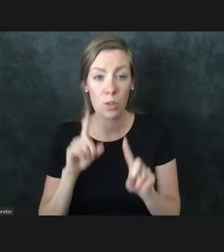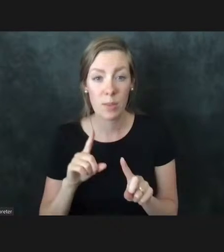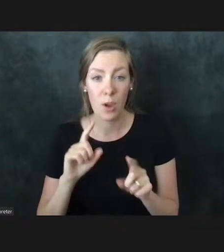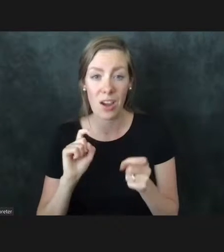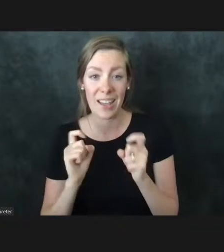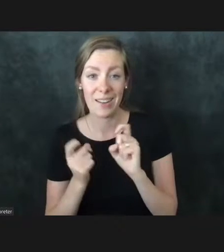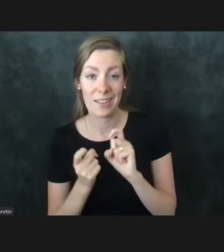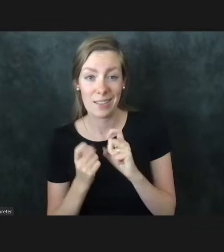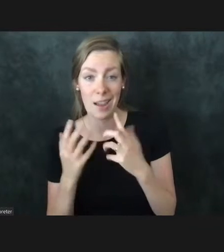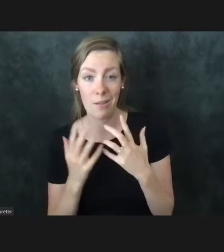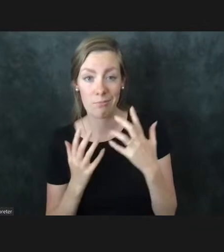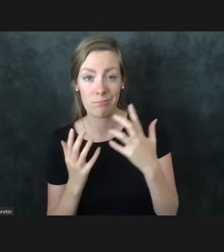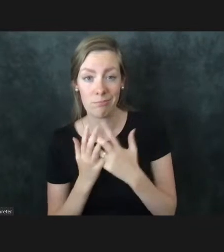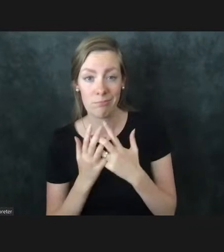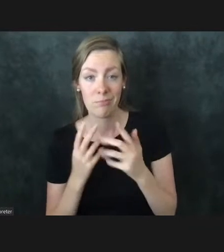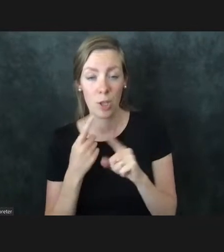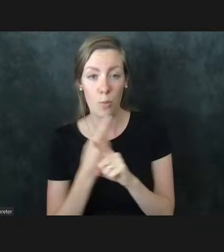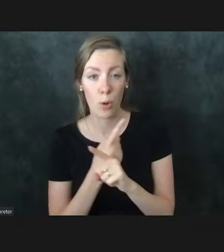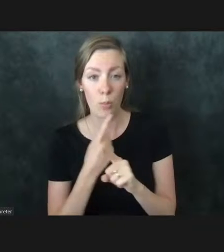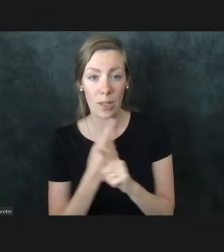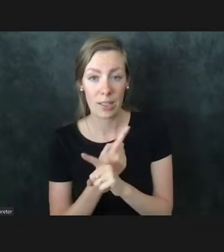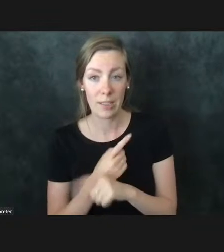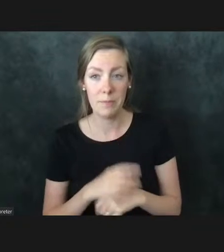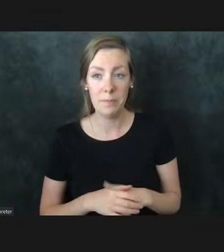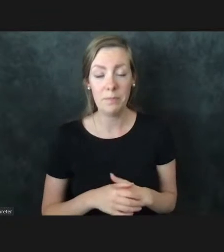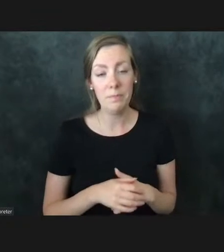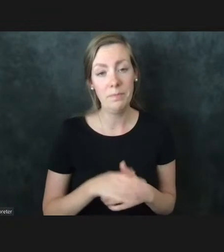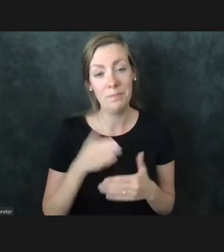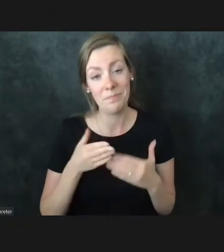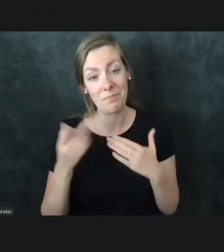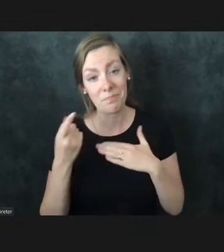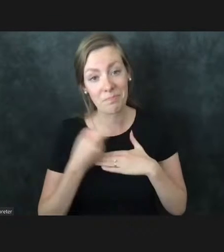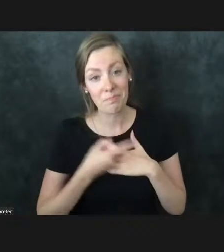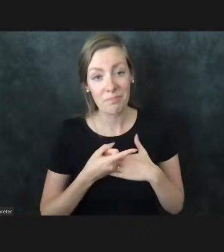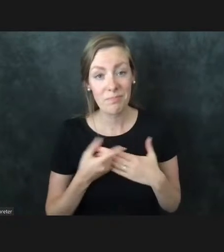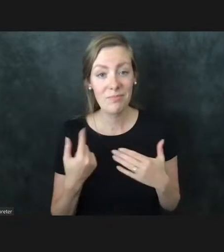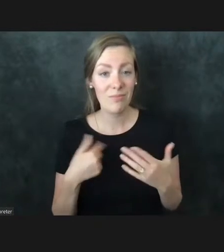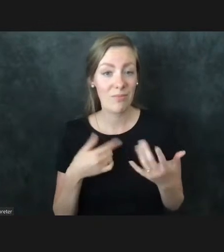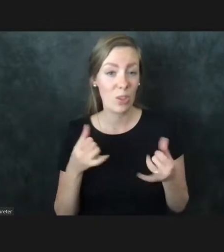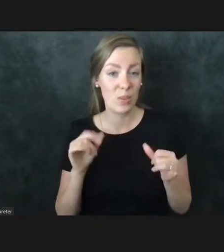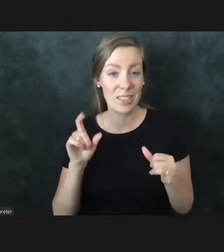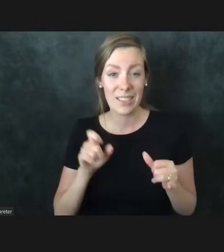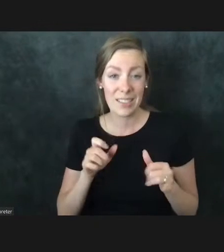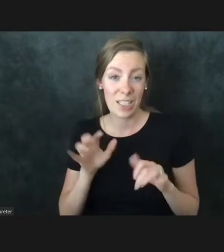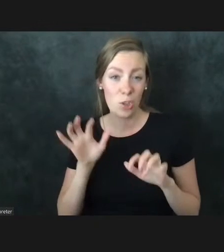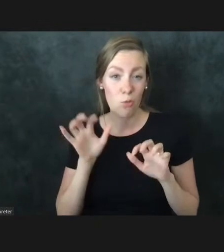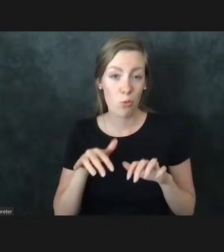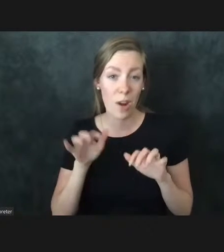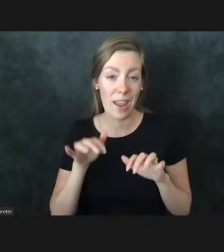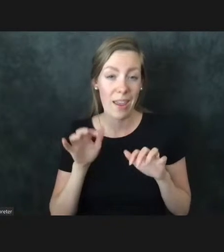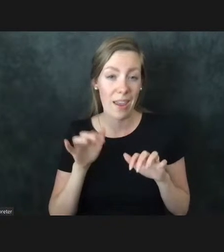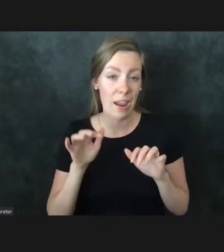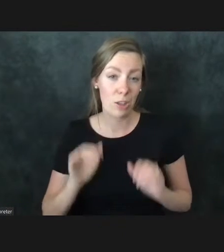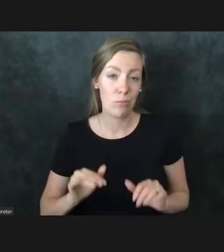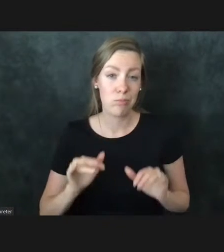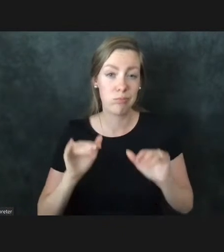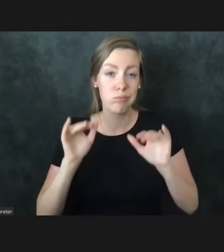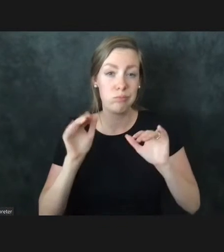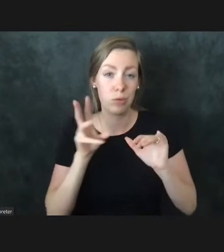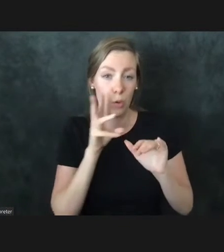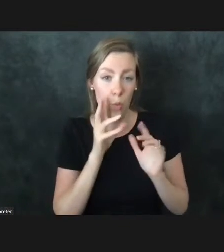adapt in an appropriate manner. At the end of the day, however, we still need rainfall to replenish the reservoirs, ponds, and